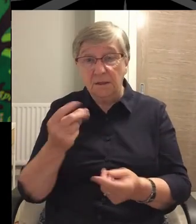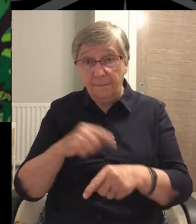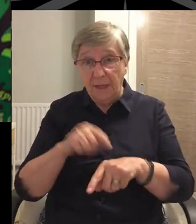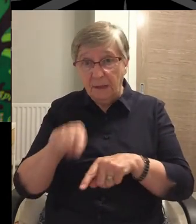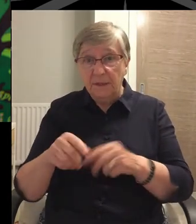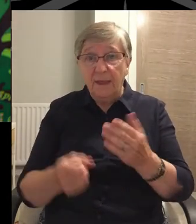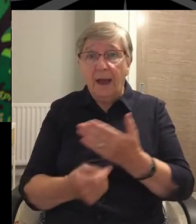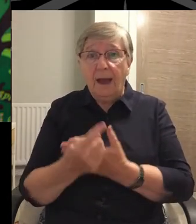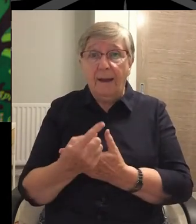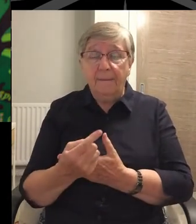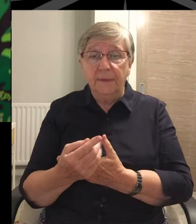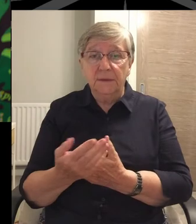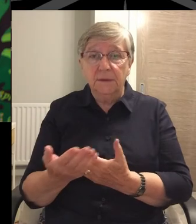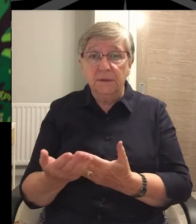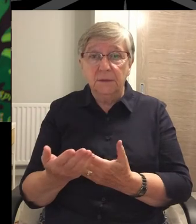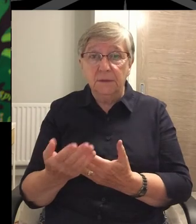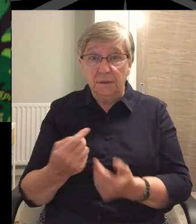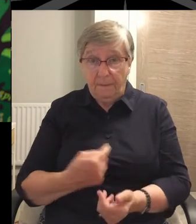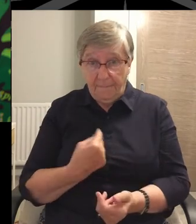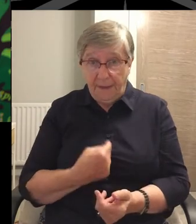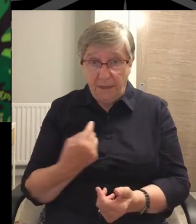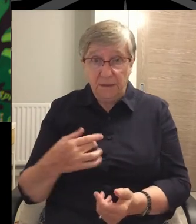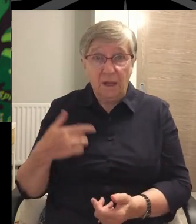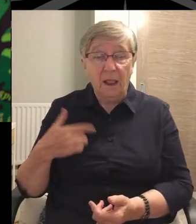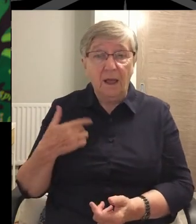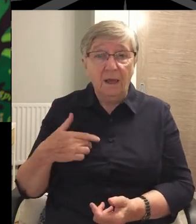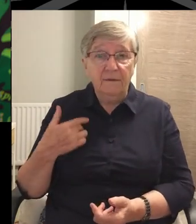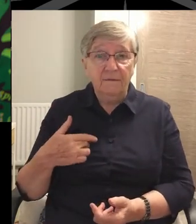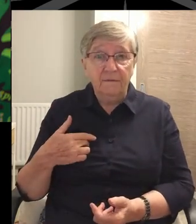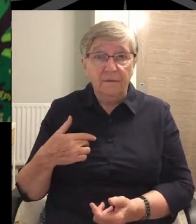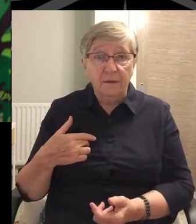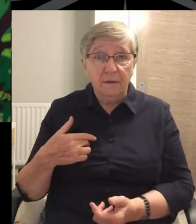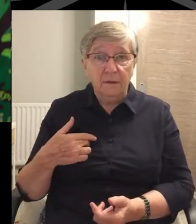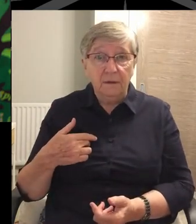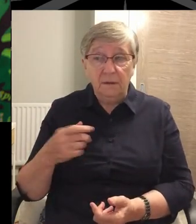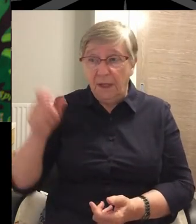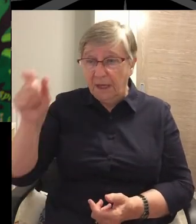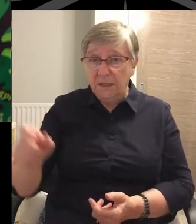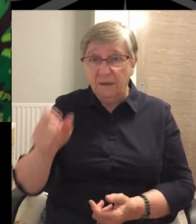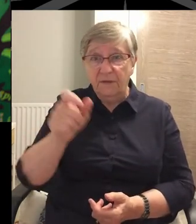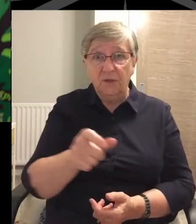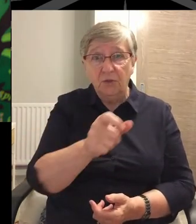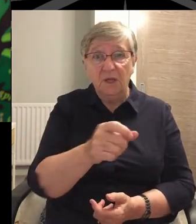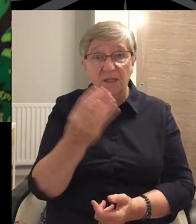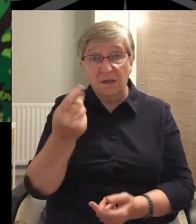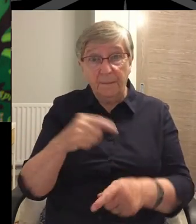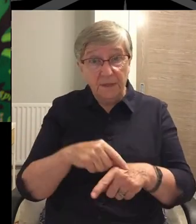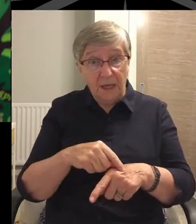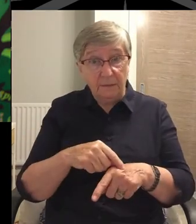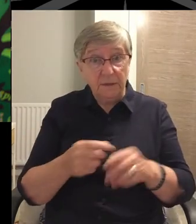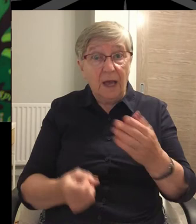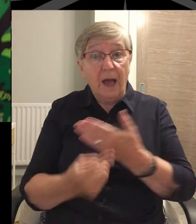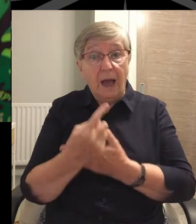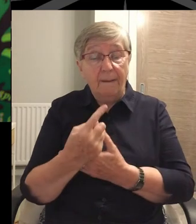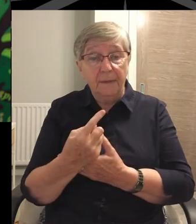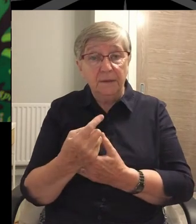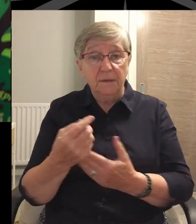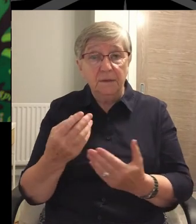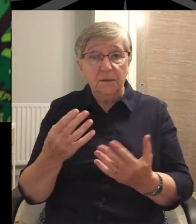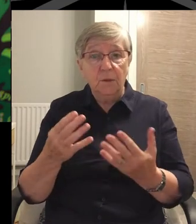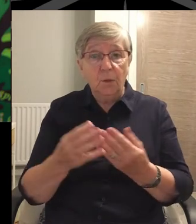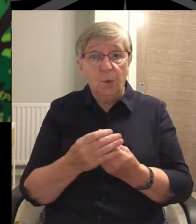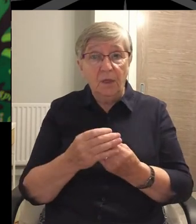Sometimes that happens in our personal lives. Sometimes that happens with individuals. Sometimes, Lord, it even happens